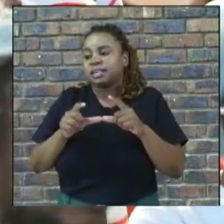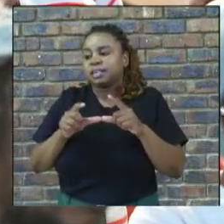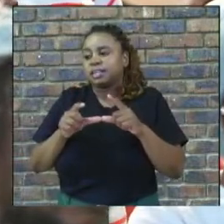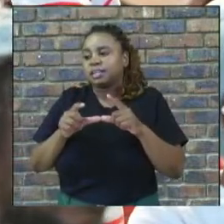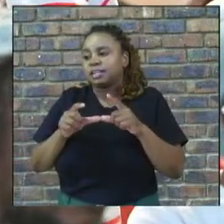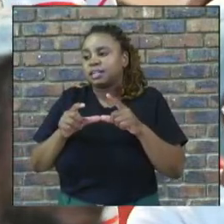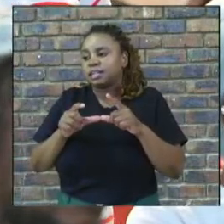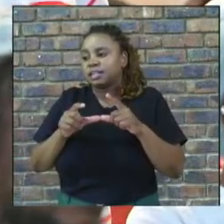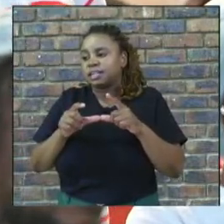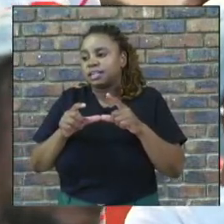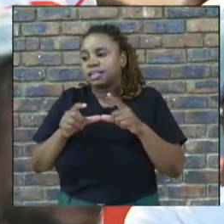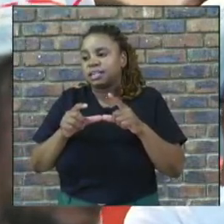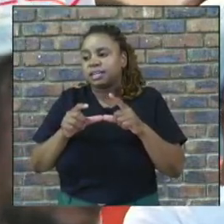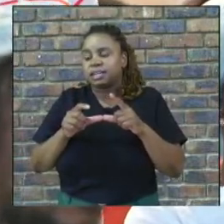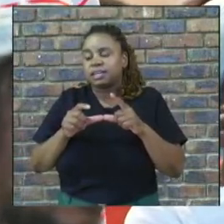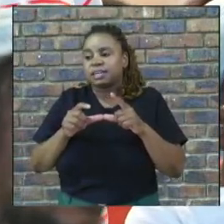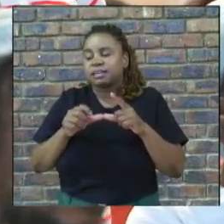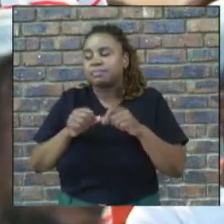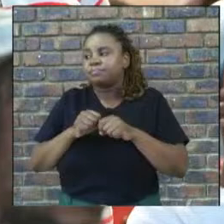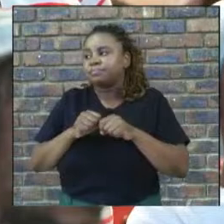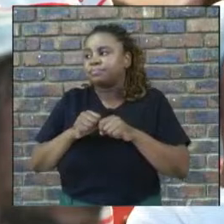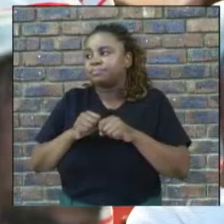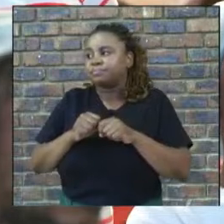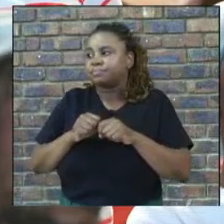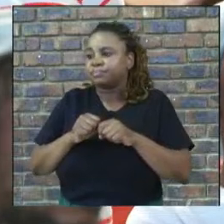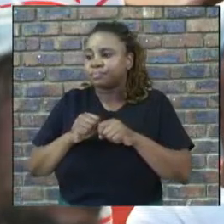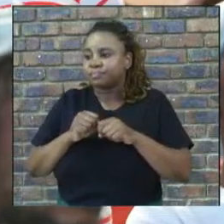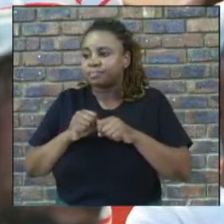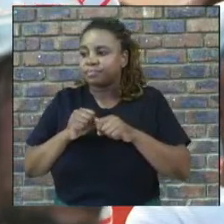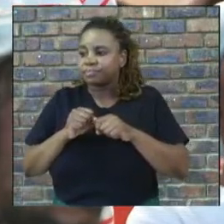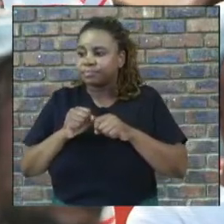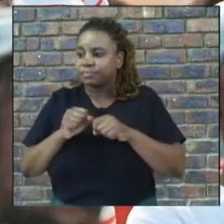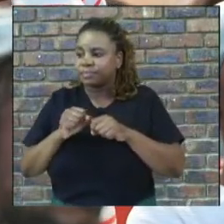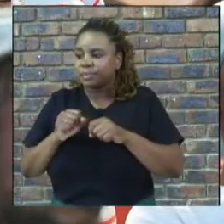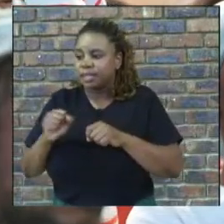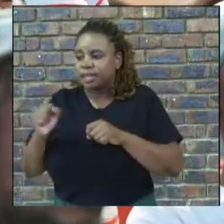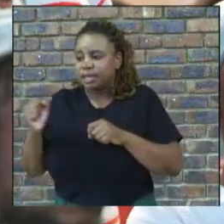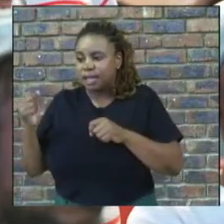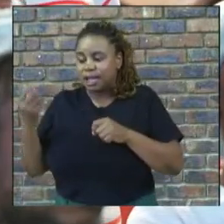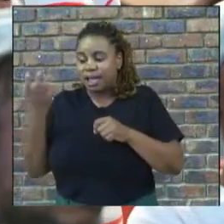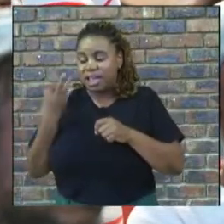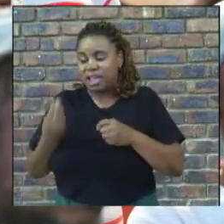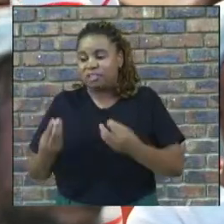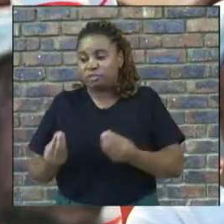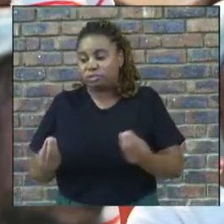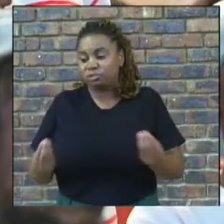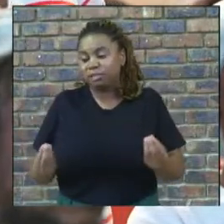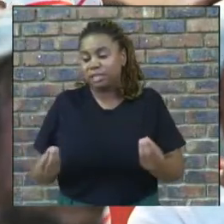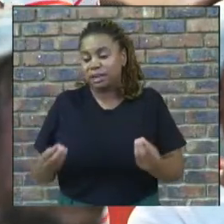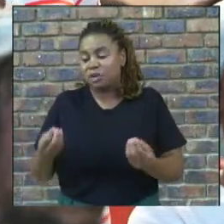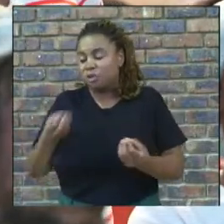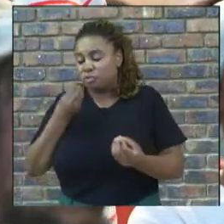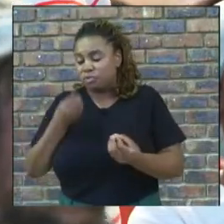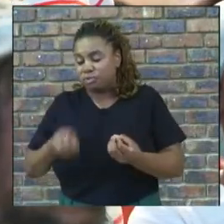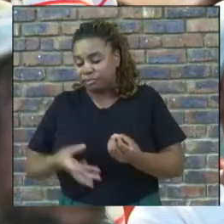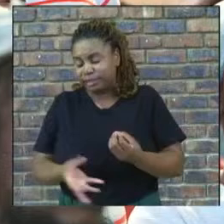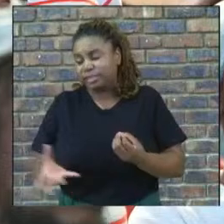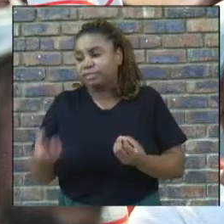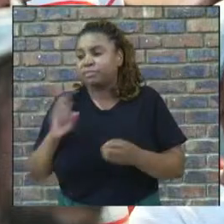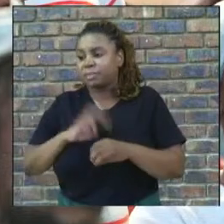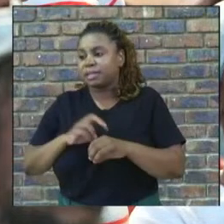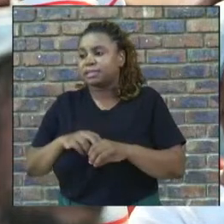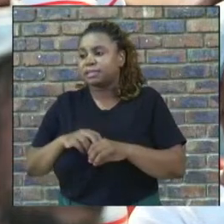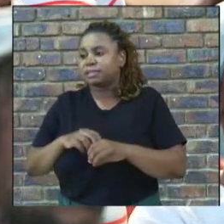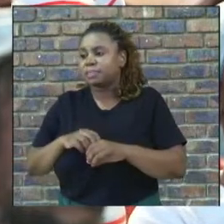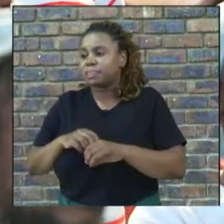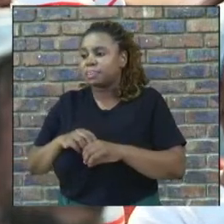fetago 20 to 30 years re godiša bana fela rena ke dipula mo strateng rena bapatedi ba tax